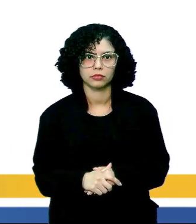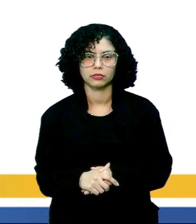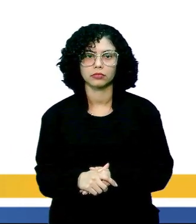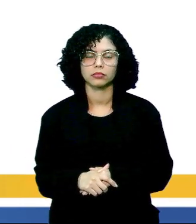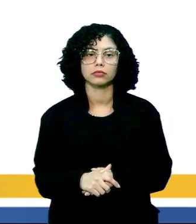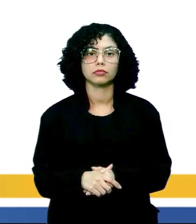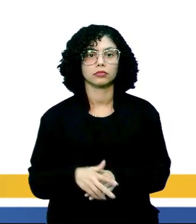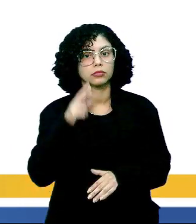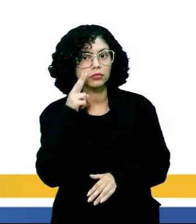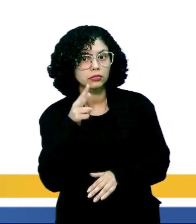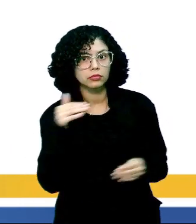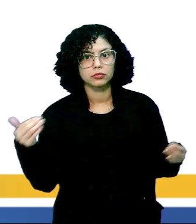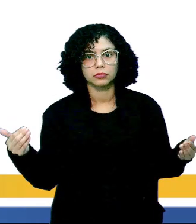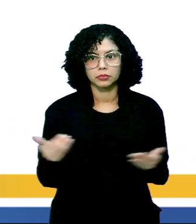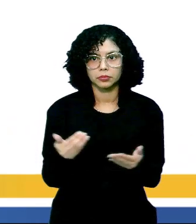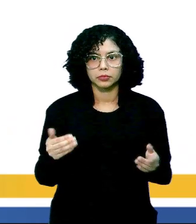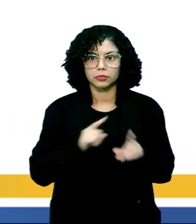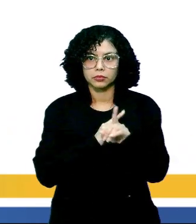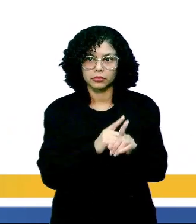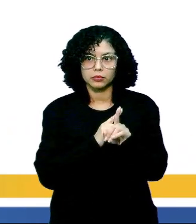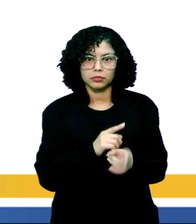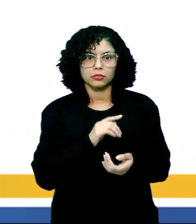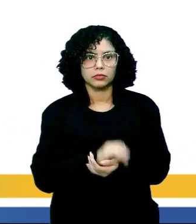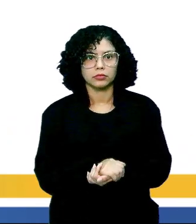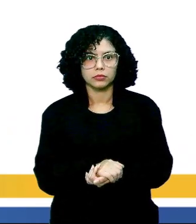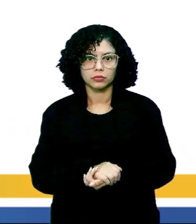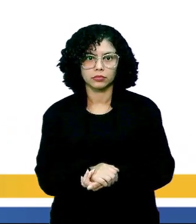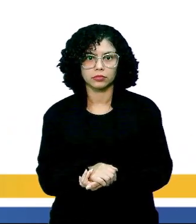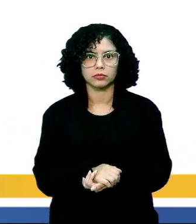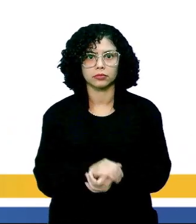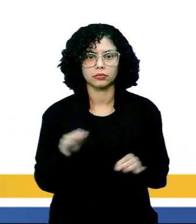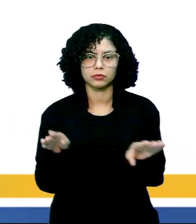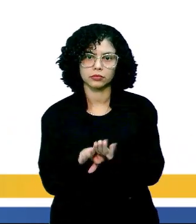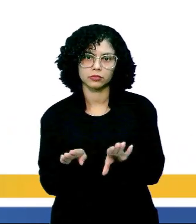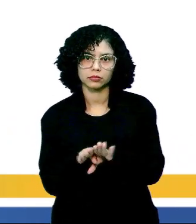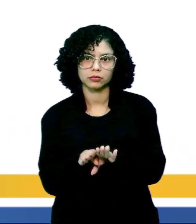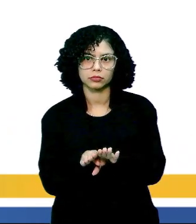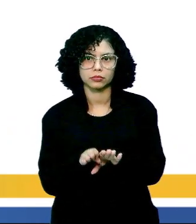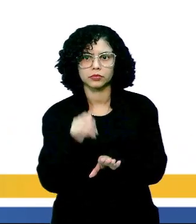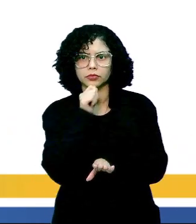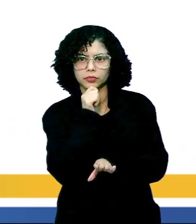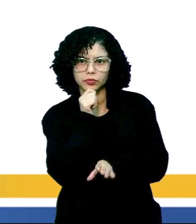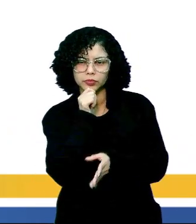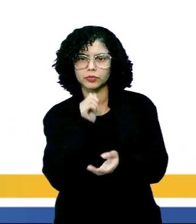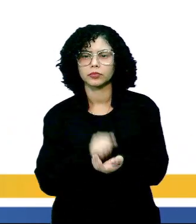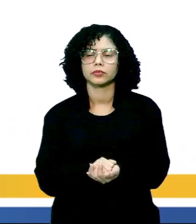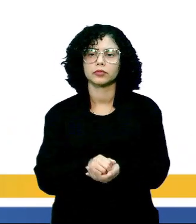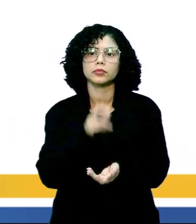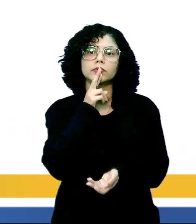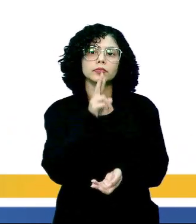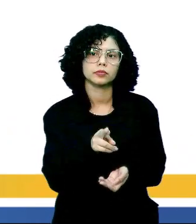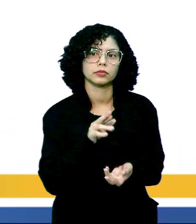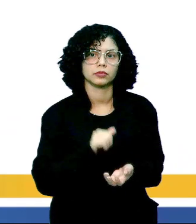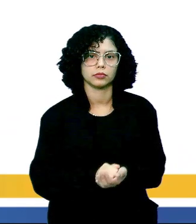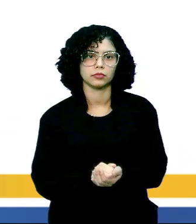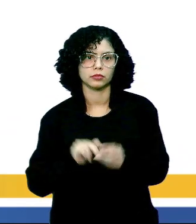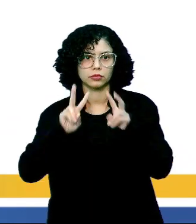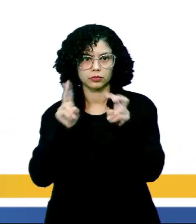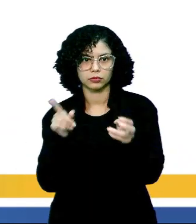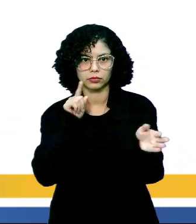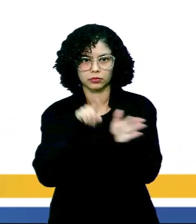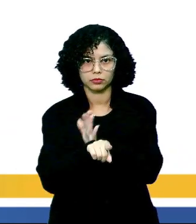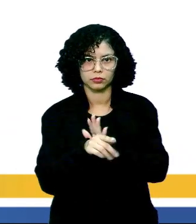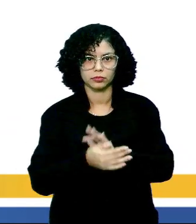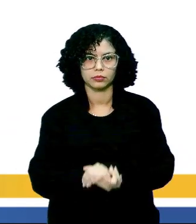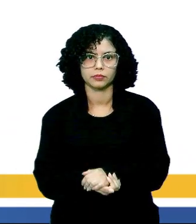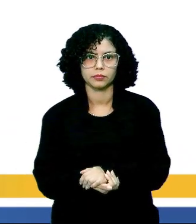Ok? E vocês vão agora acompanhar comigo a leitura do texto e, posteriormente, vamos resolver a questão,